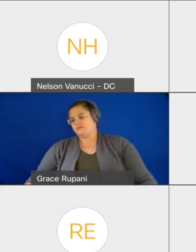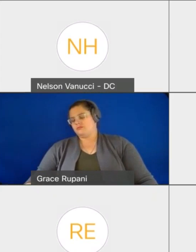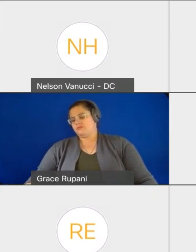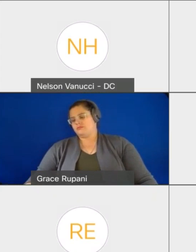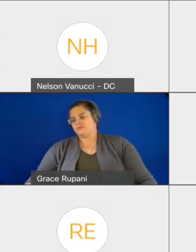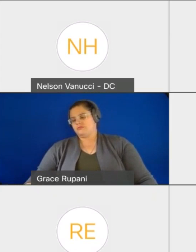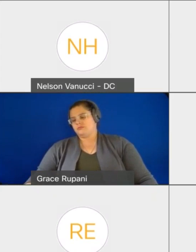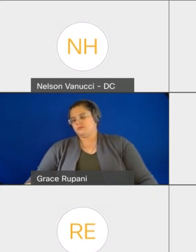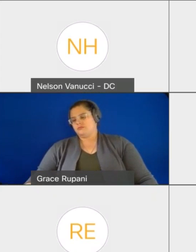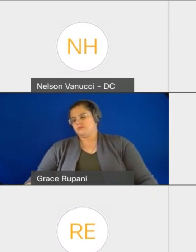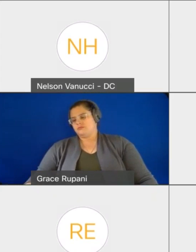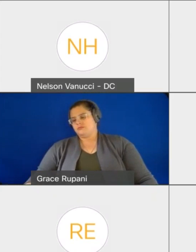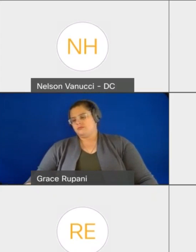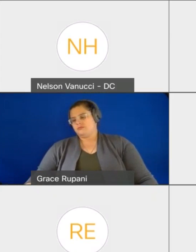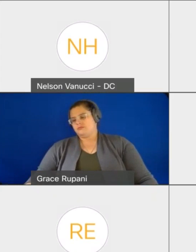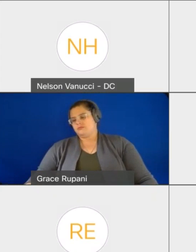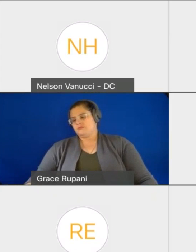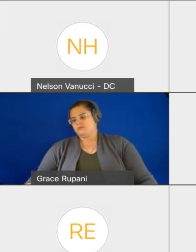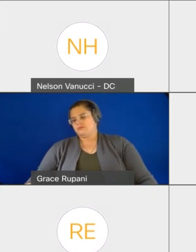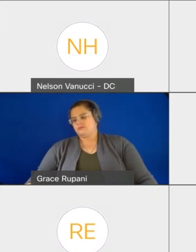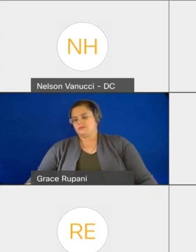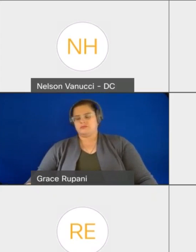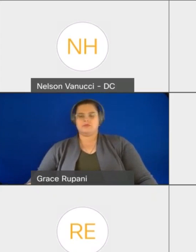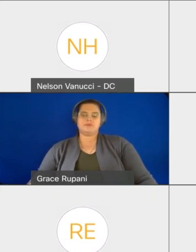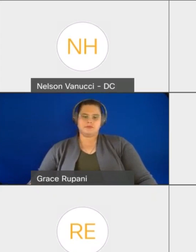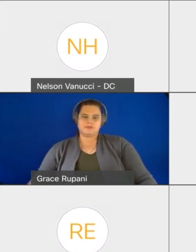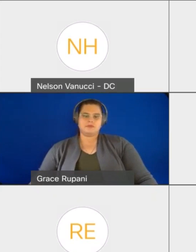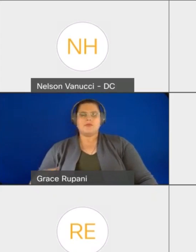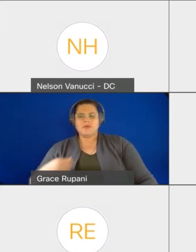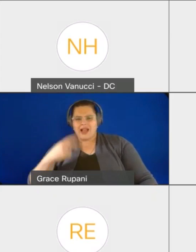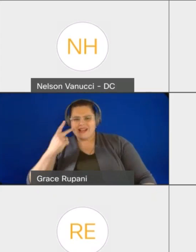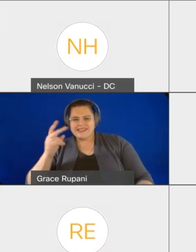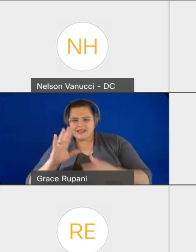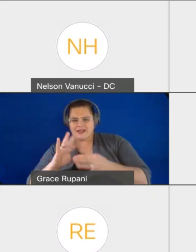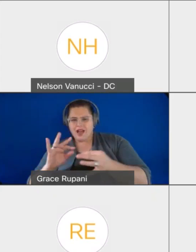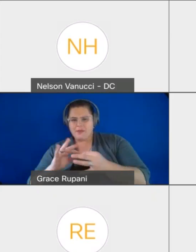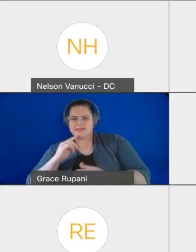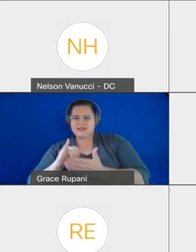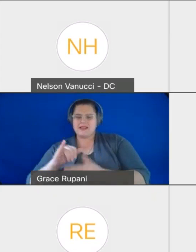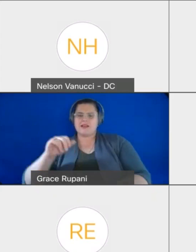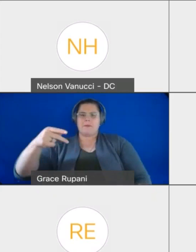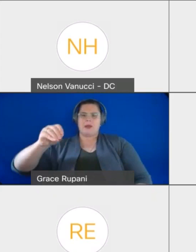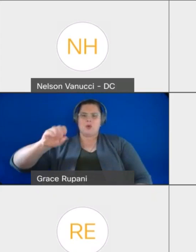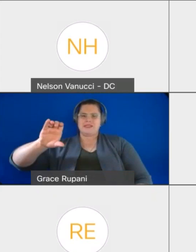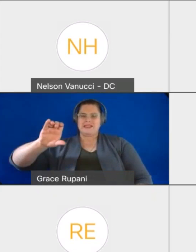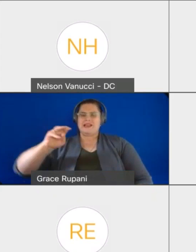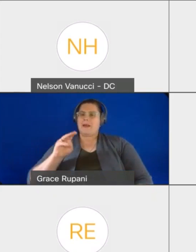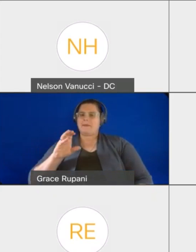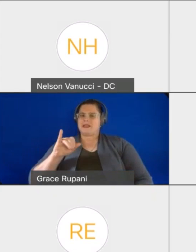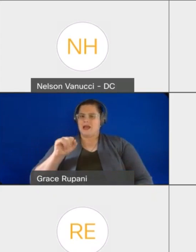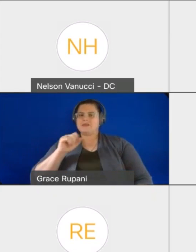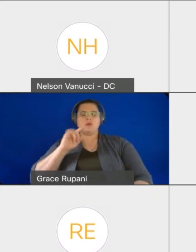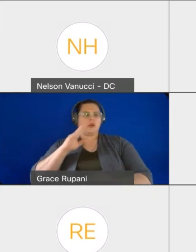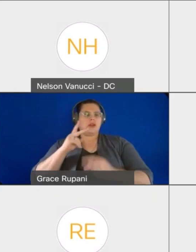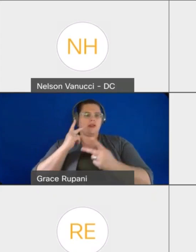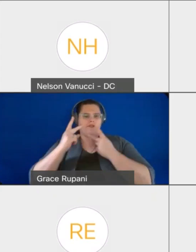So I do see a comment responding to someone that you will only see the people you serve. MCIS is set up to view the people individually. So